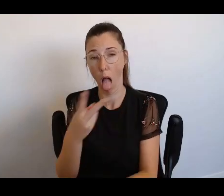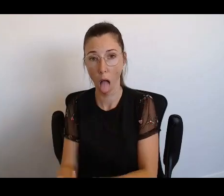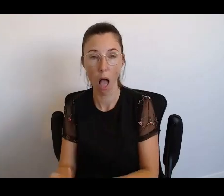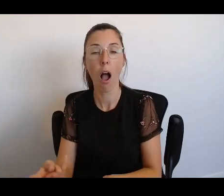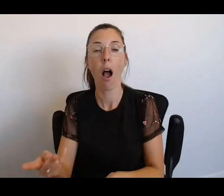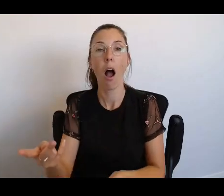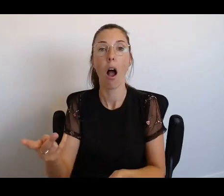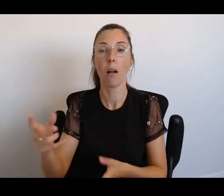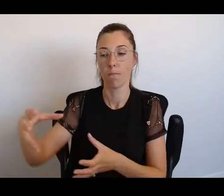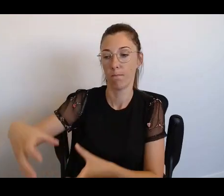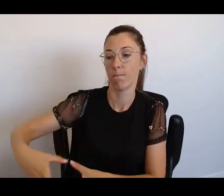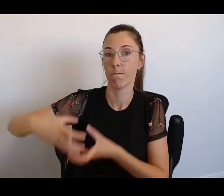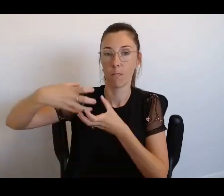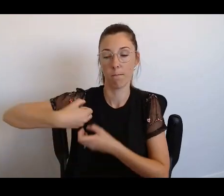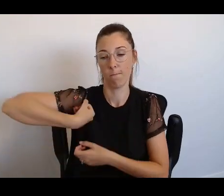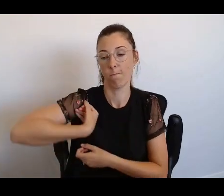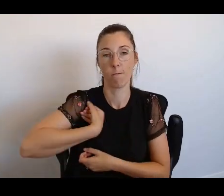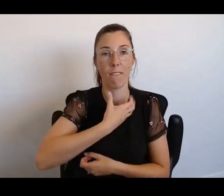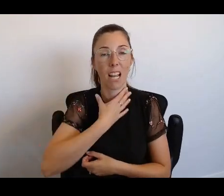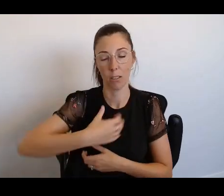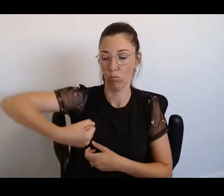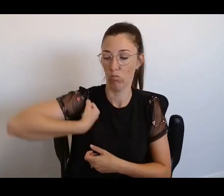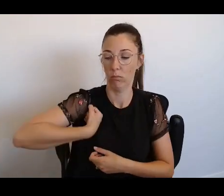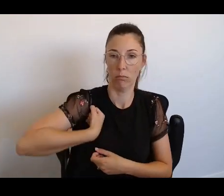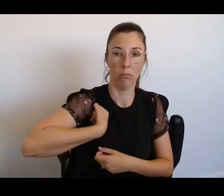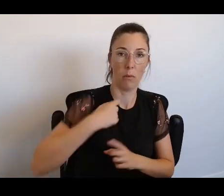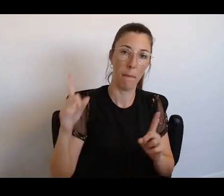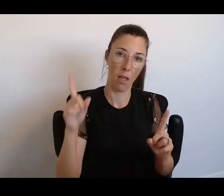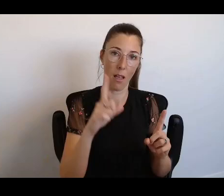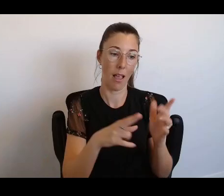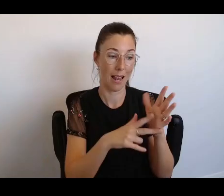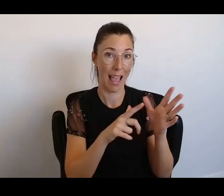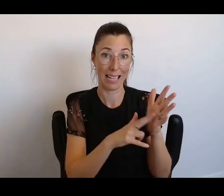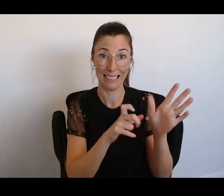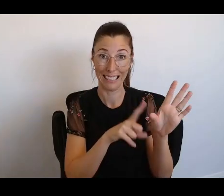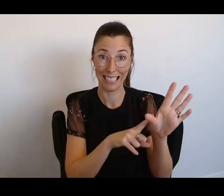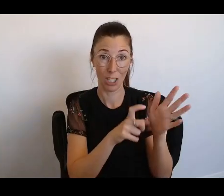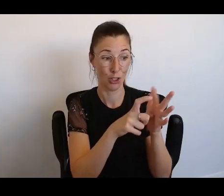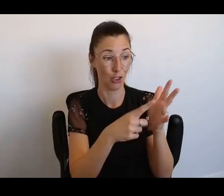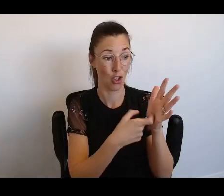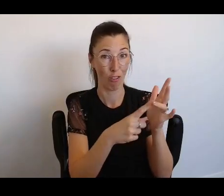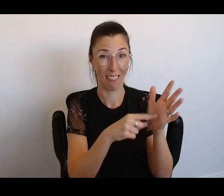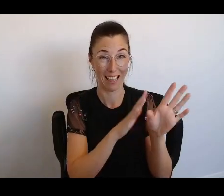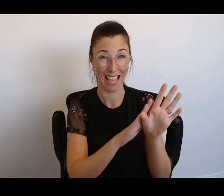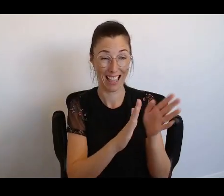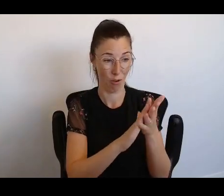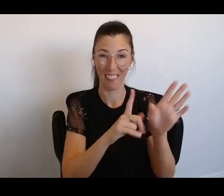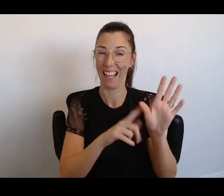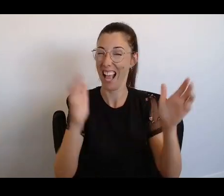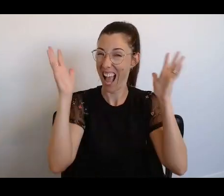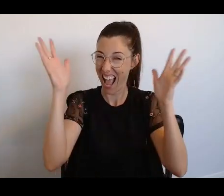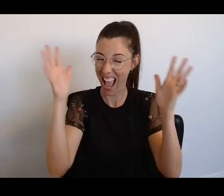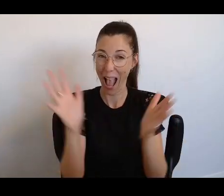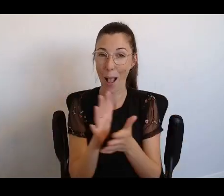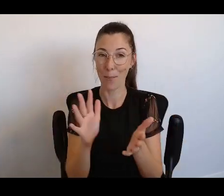returned to Nancy and Dorothy, and they were both cheering, and they were so happy. In the car on the way back, they told me I was a good